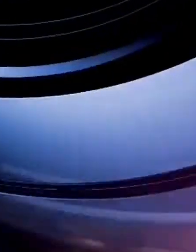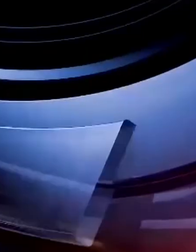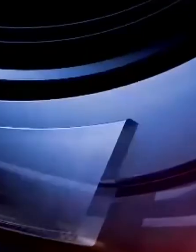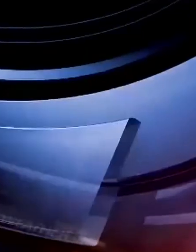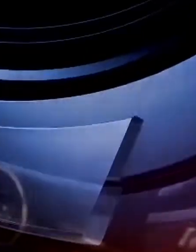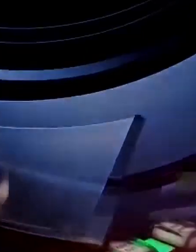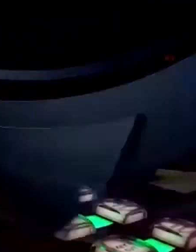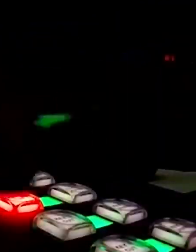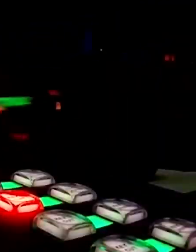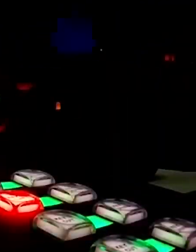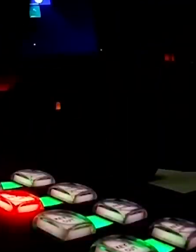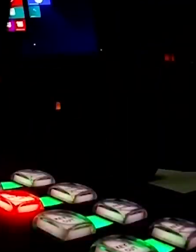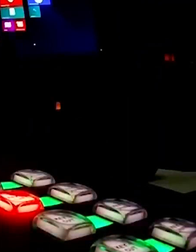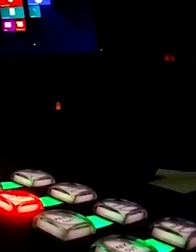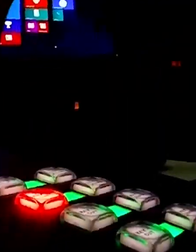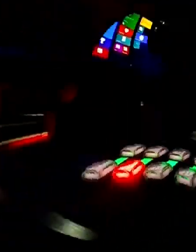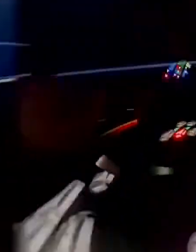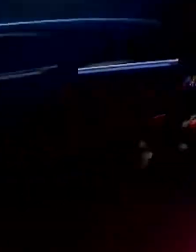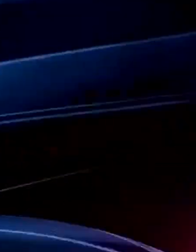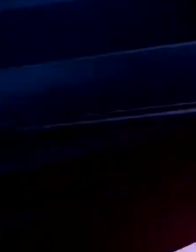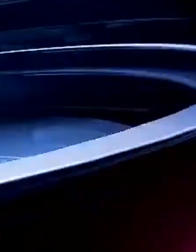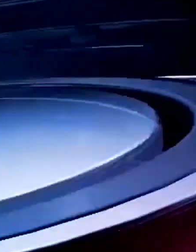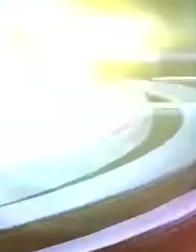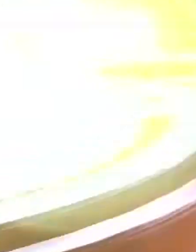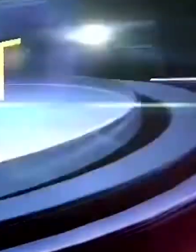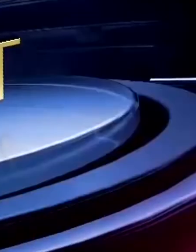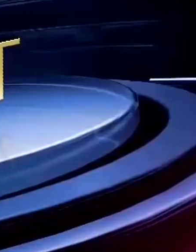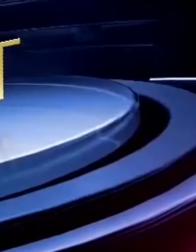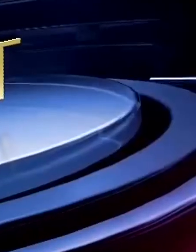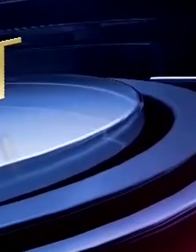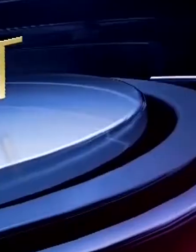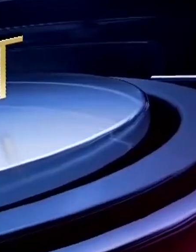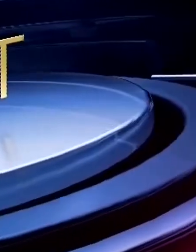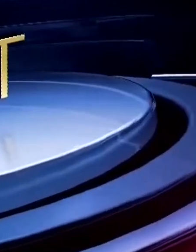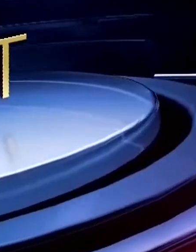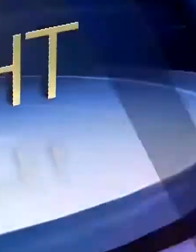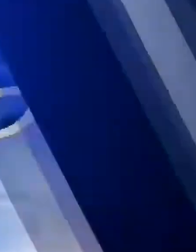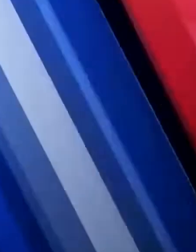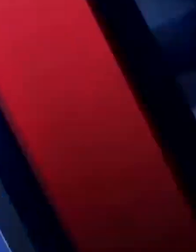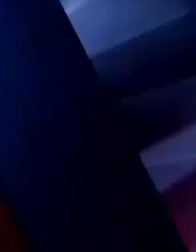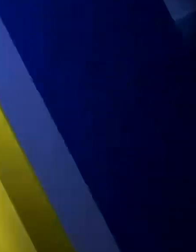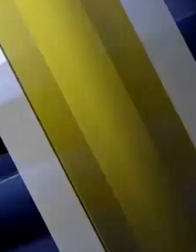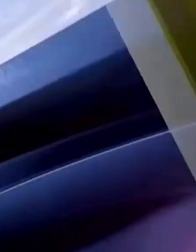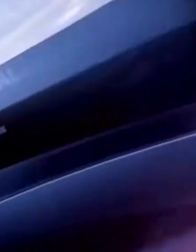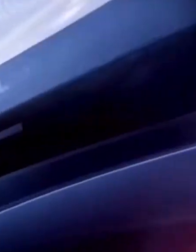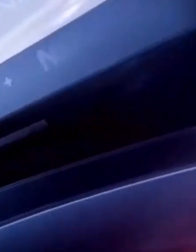Broadcasting from our studios in the Pine St. Michael, this is CBC Newsnight, starting now.